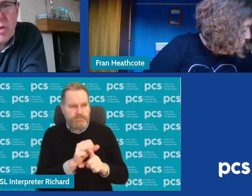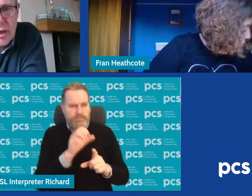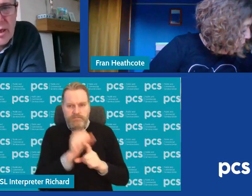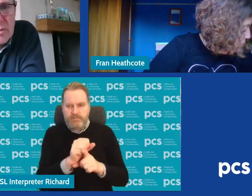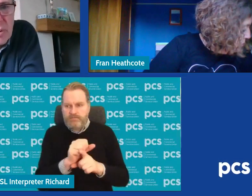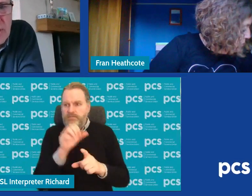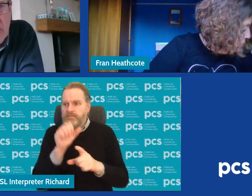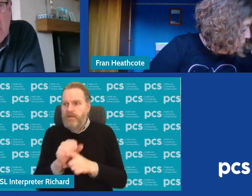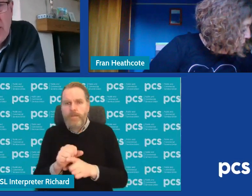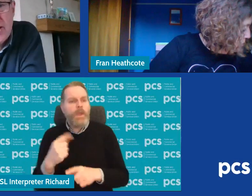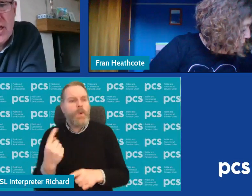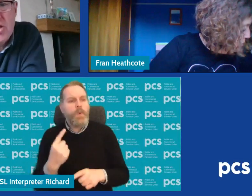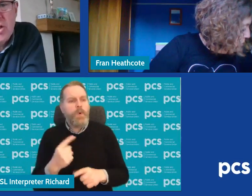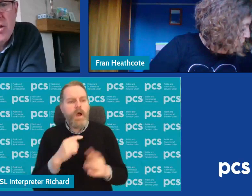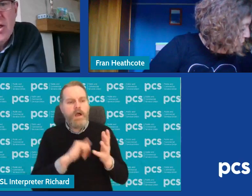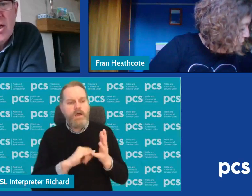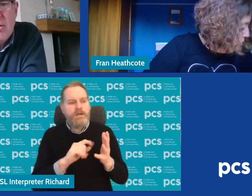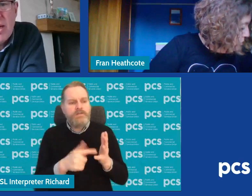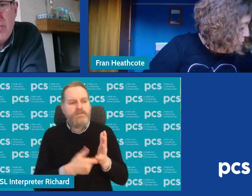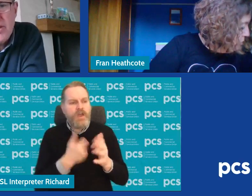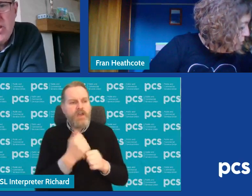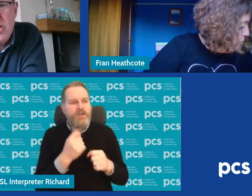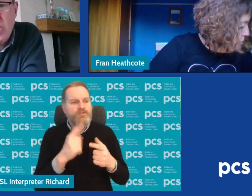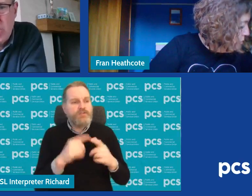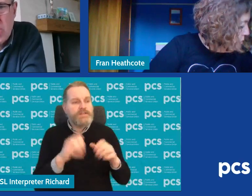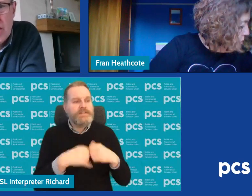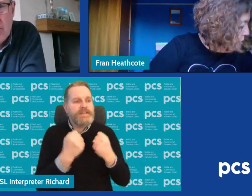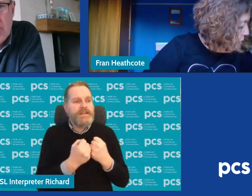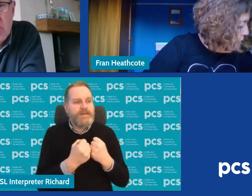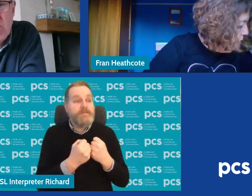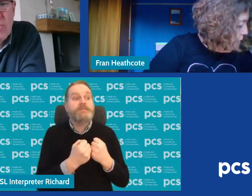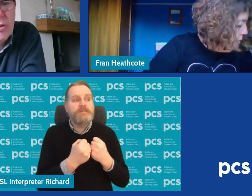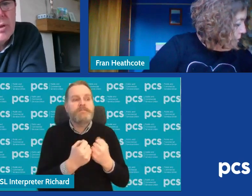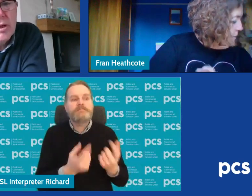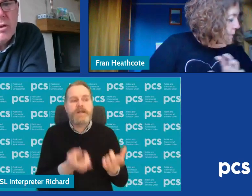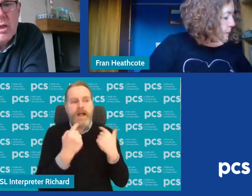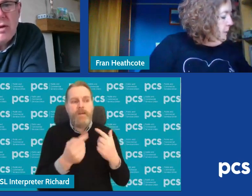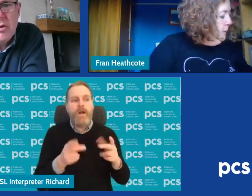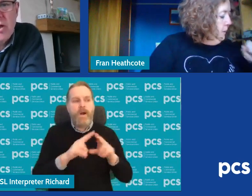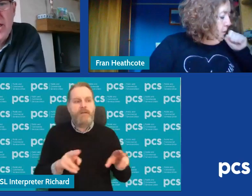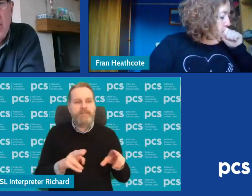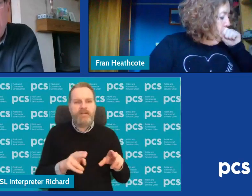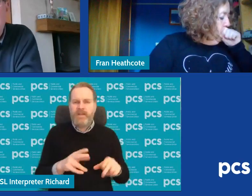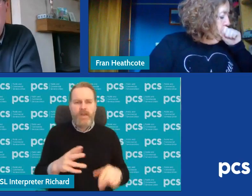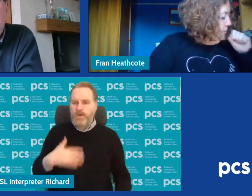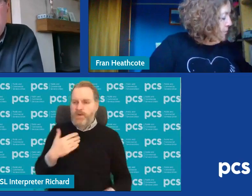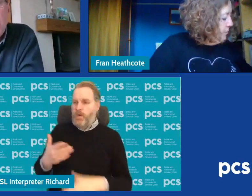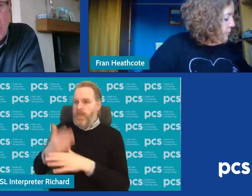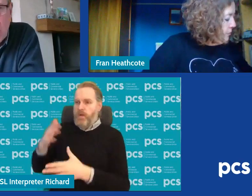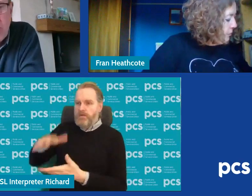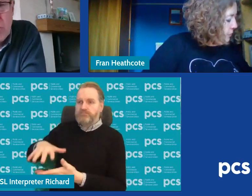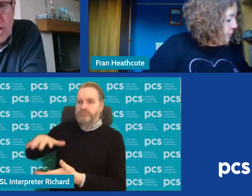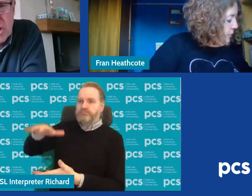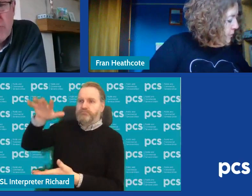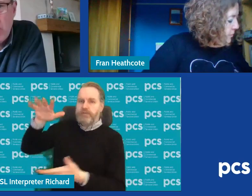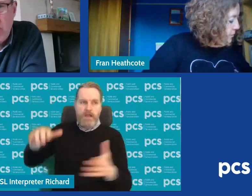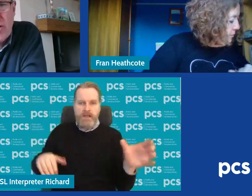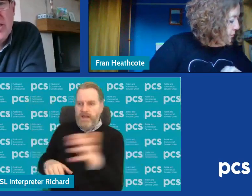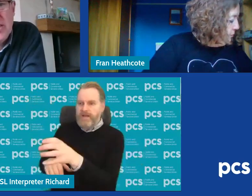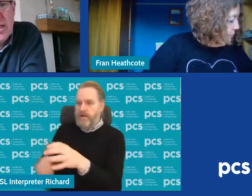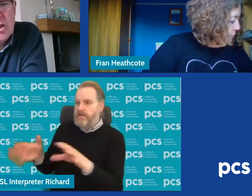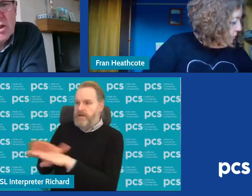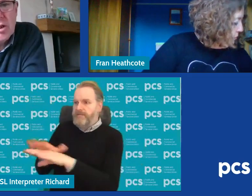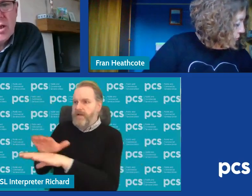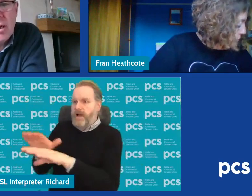on strike as part of our targeted action members in surge teams to stop them being used to cover strike action, both of which is a